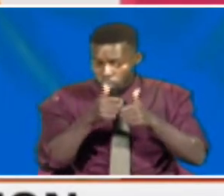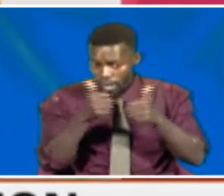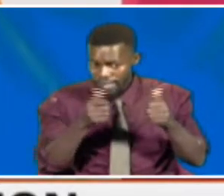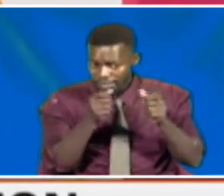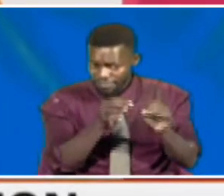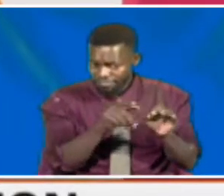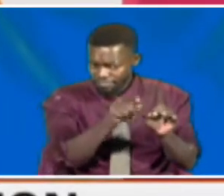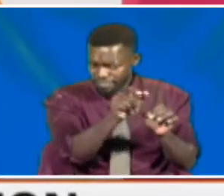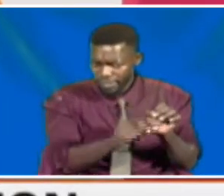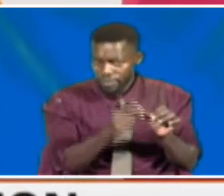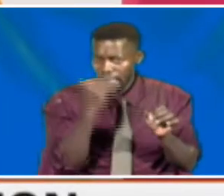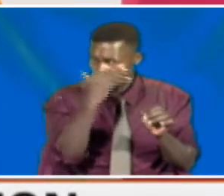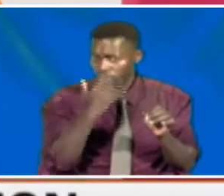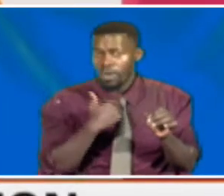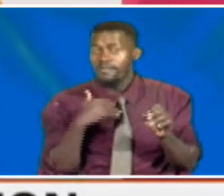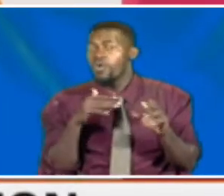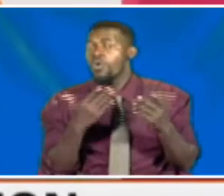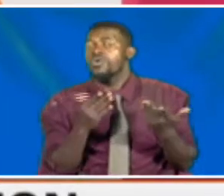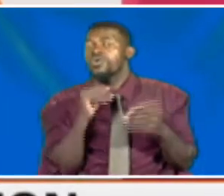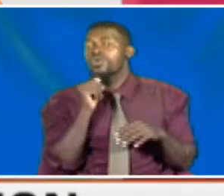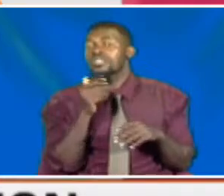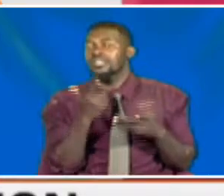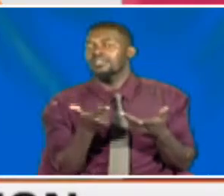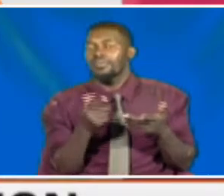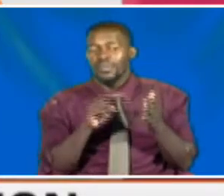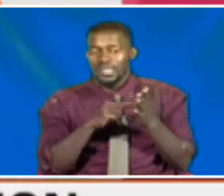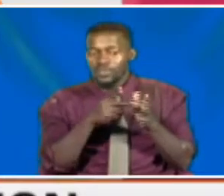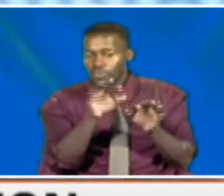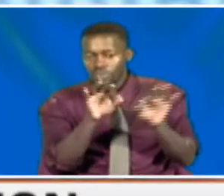have the right accuracy, to have a good baseline to